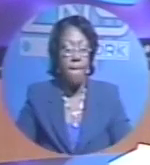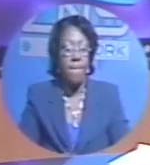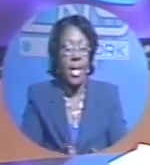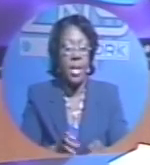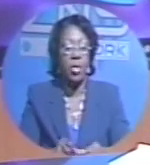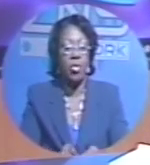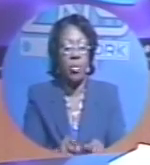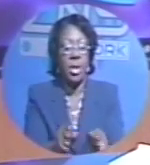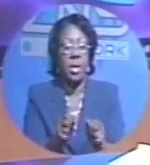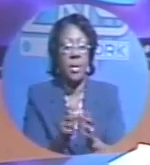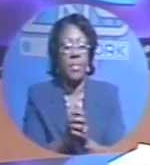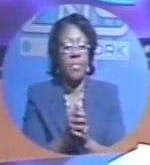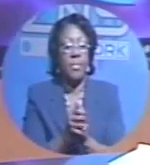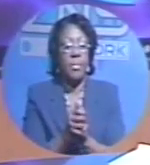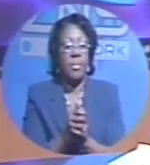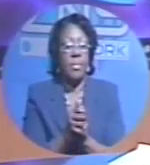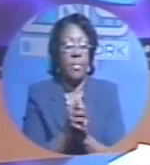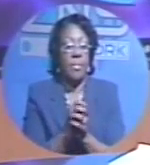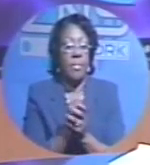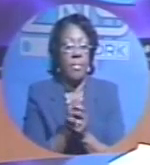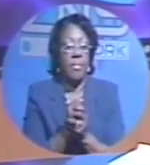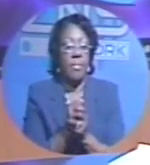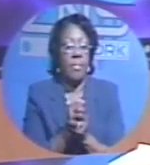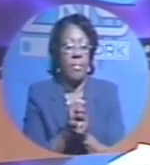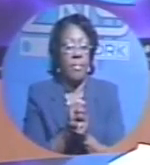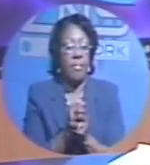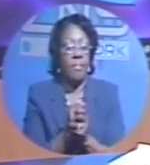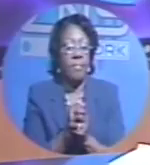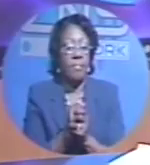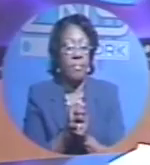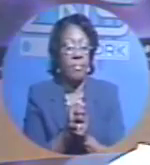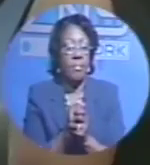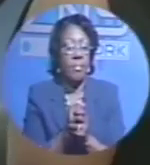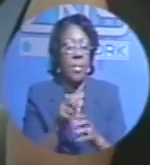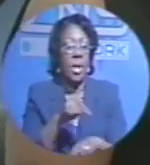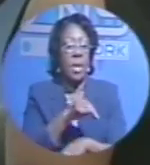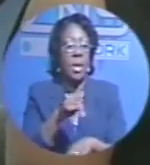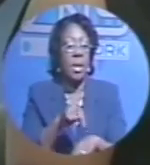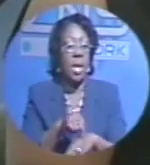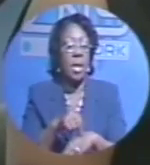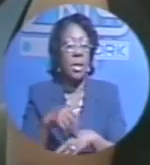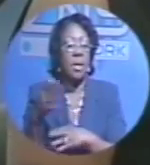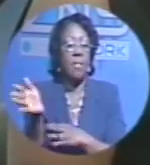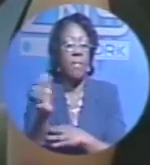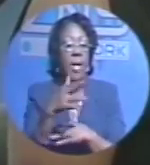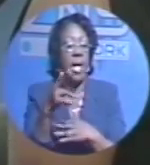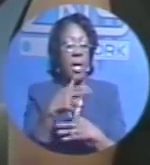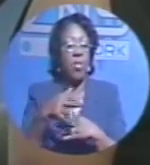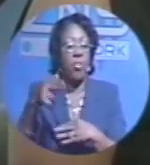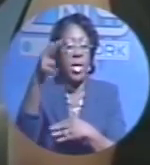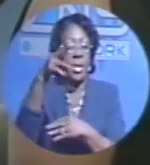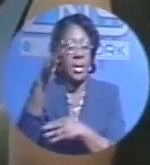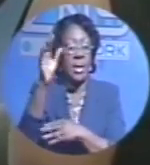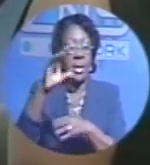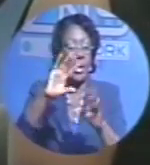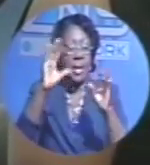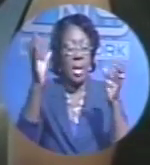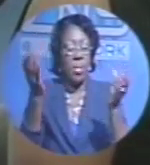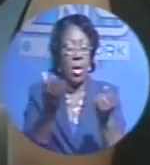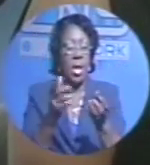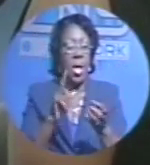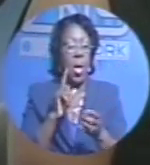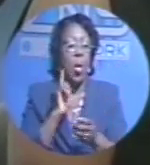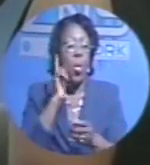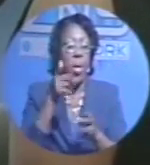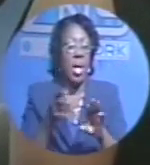of Bahamians. Ida Poitier is coordinator. The national flag raising ceremony will take place immediately